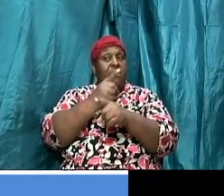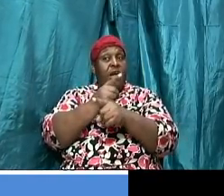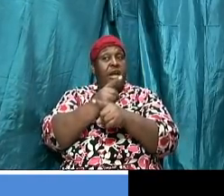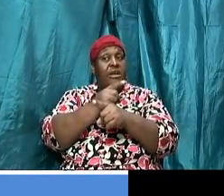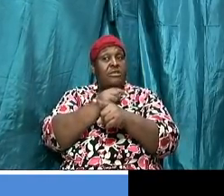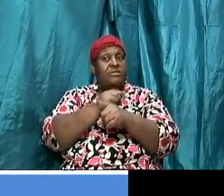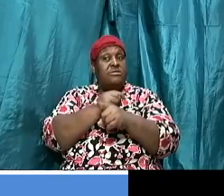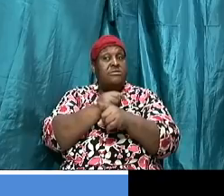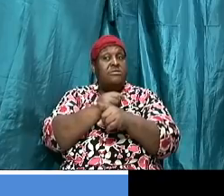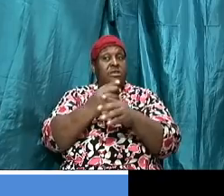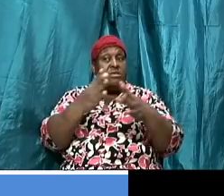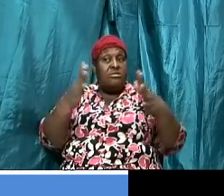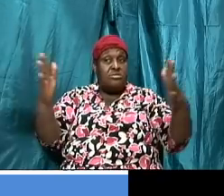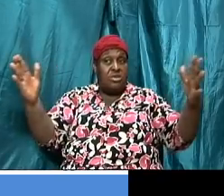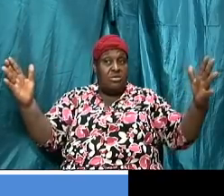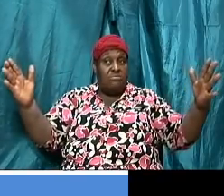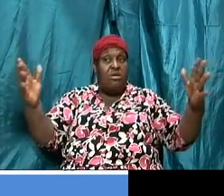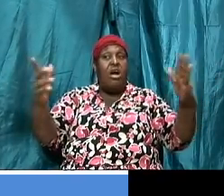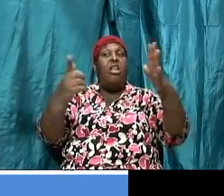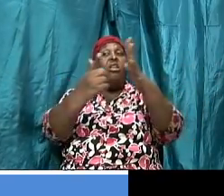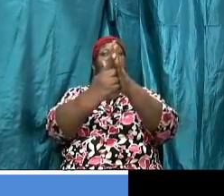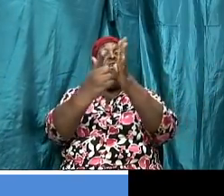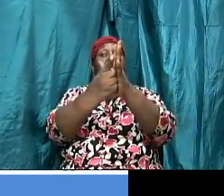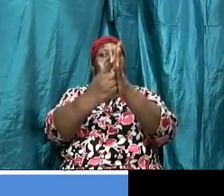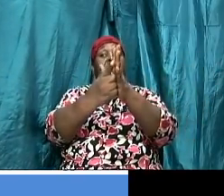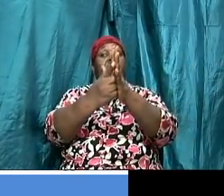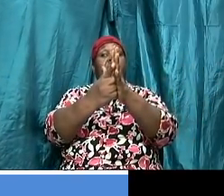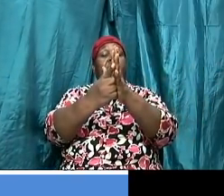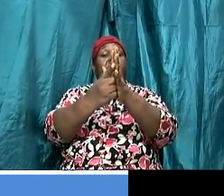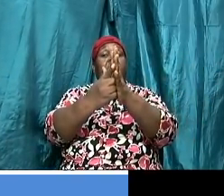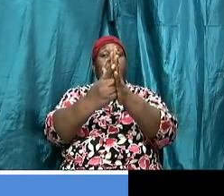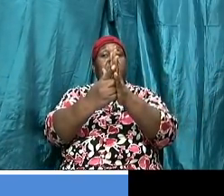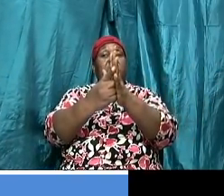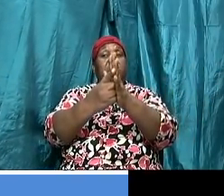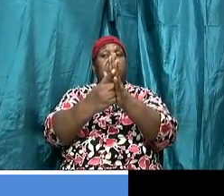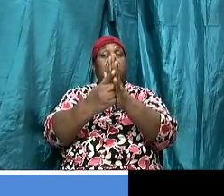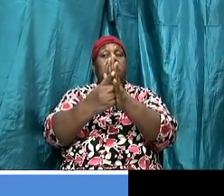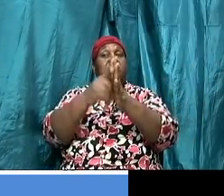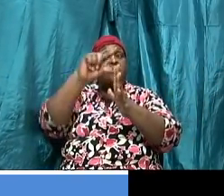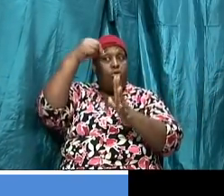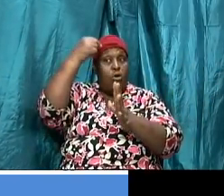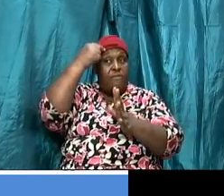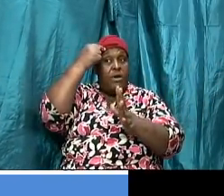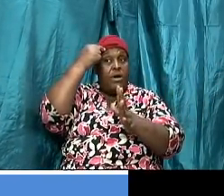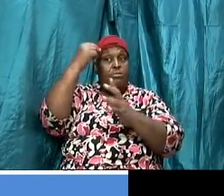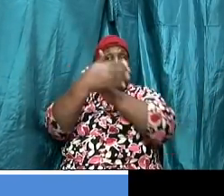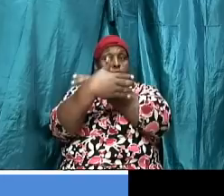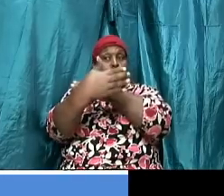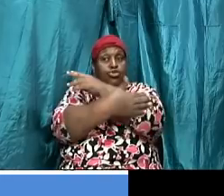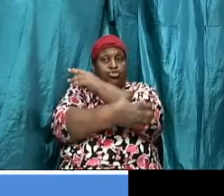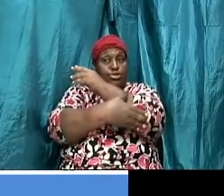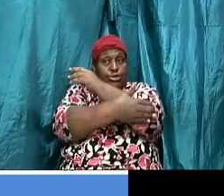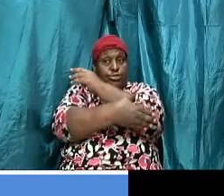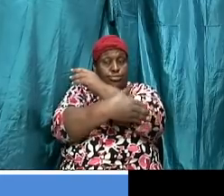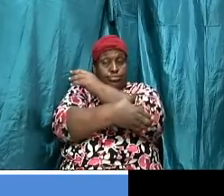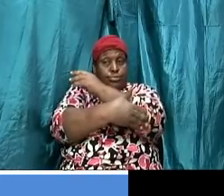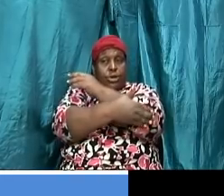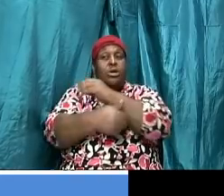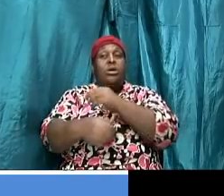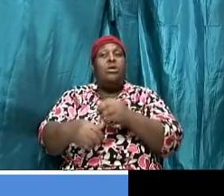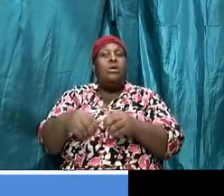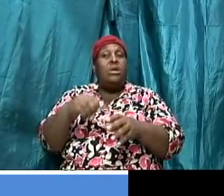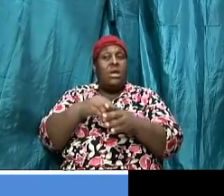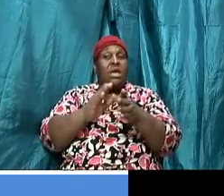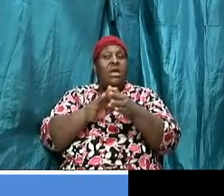the general laws that govern the particular country. In the case of Jamaica, and I called a lawyer